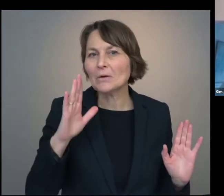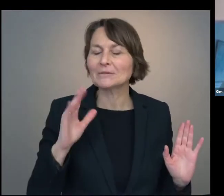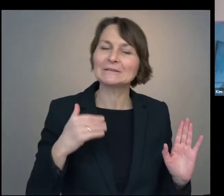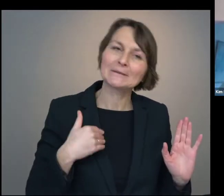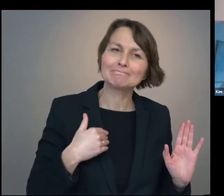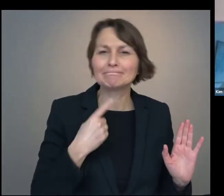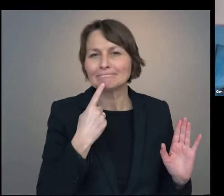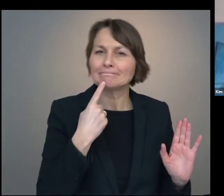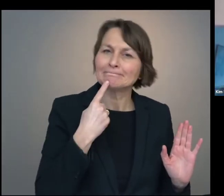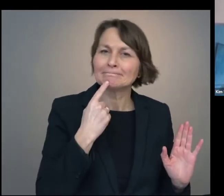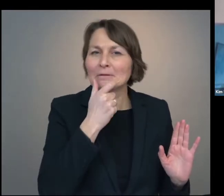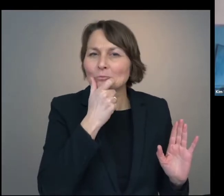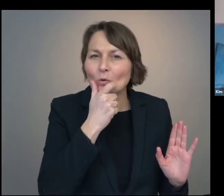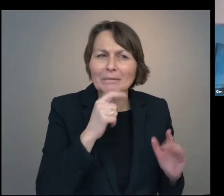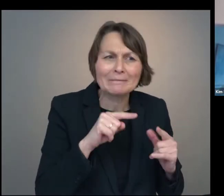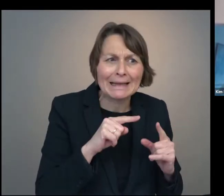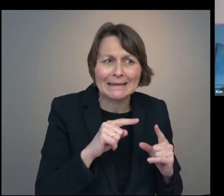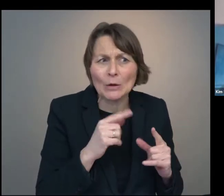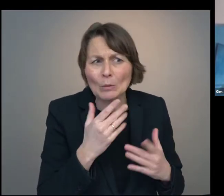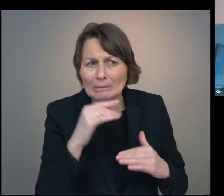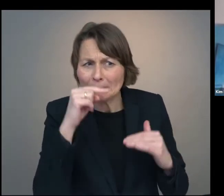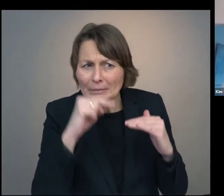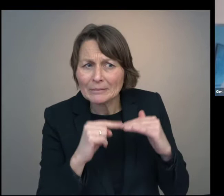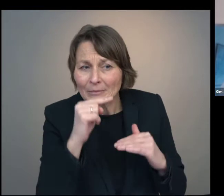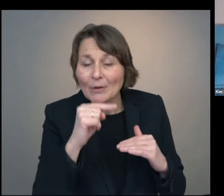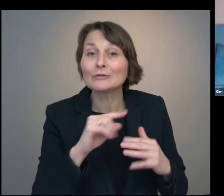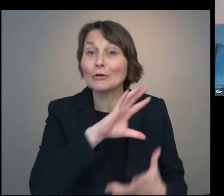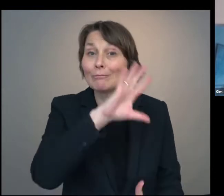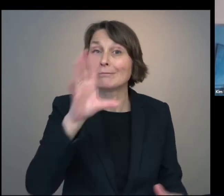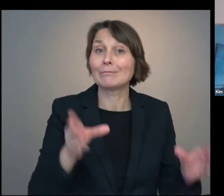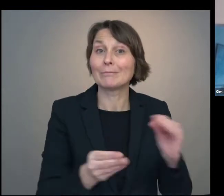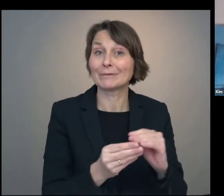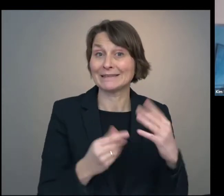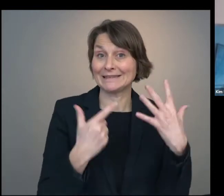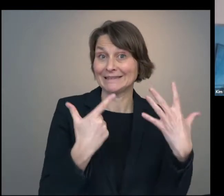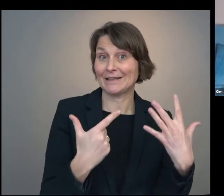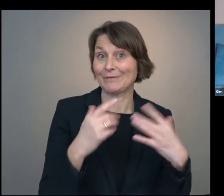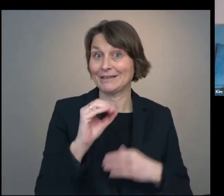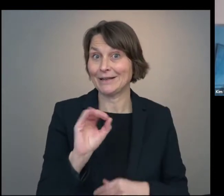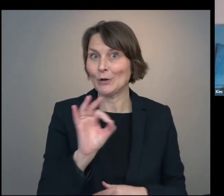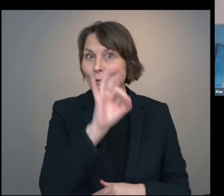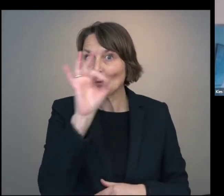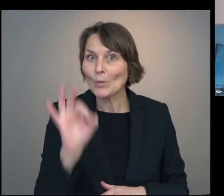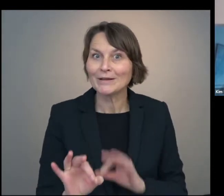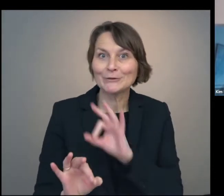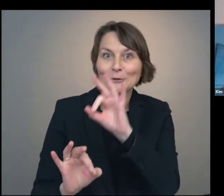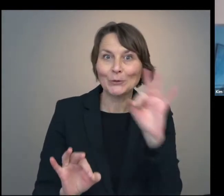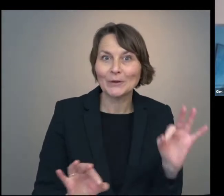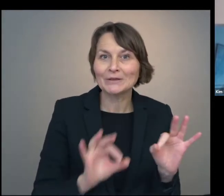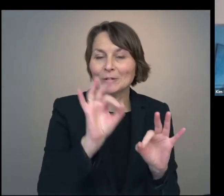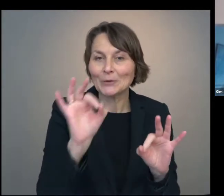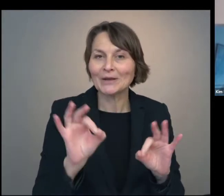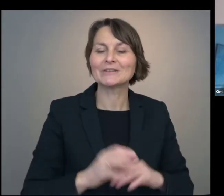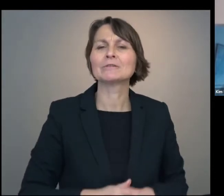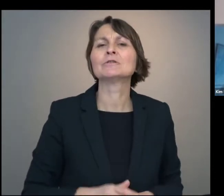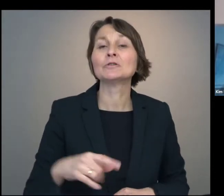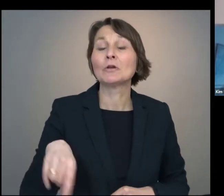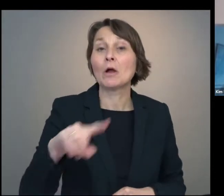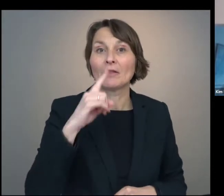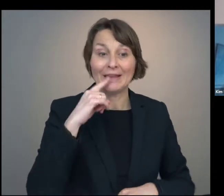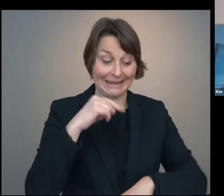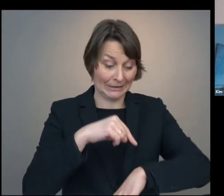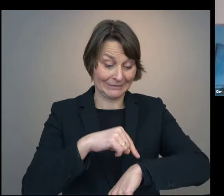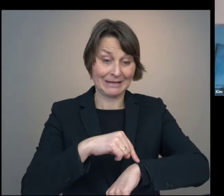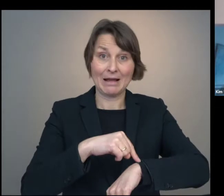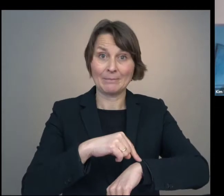question really wanted to know. In addition, over 70 questions were asked, and as I'm sure everyone watching will appreciate, in a 60-minute